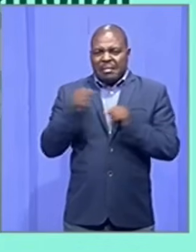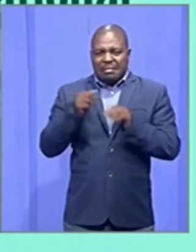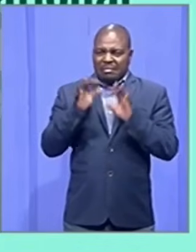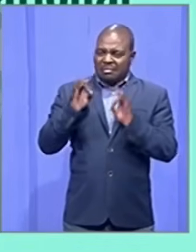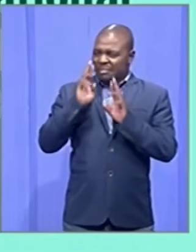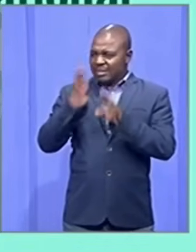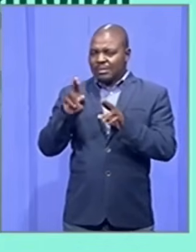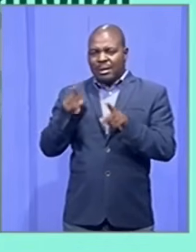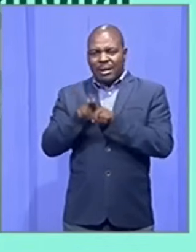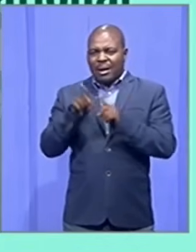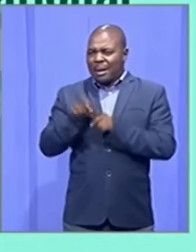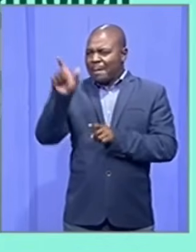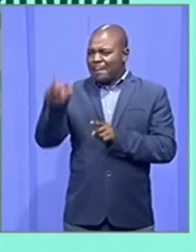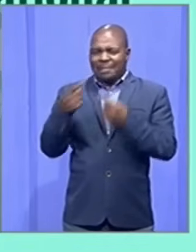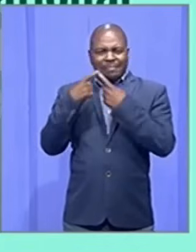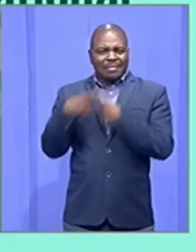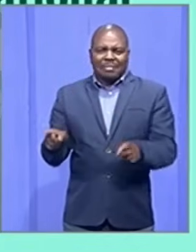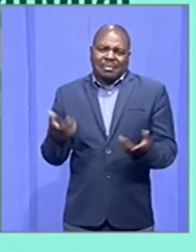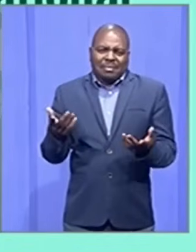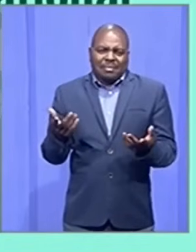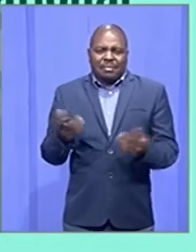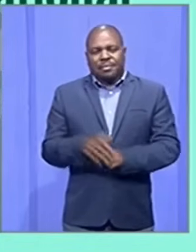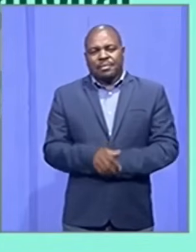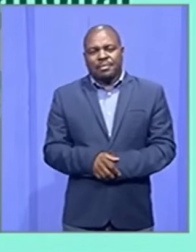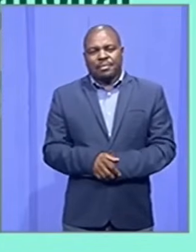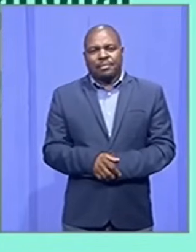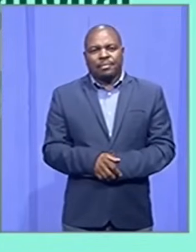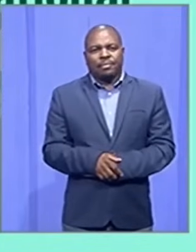le bona o ka re bona a se batho ba ba tshwanang le rona.